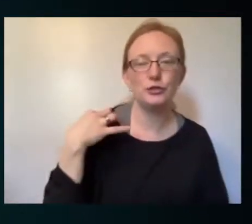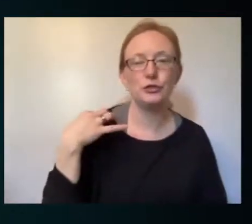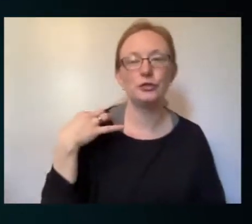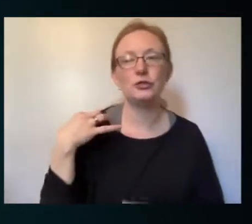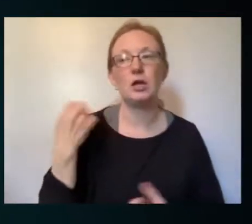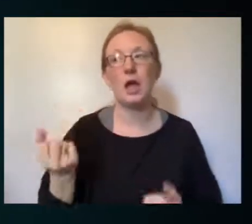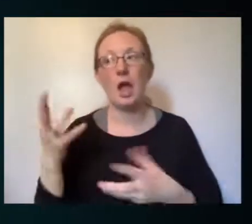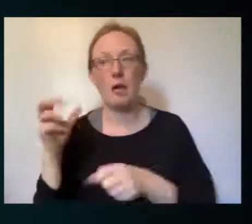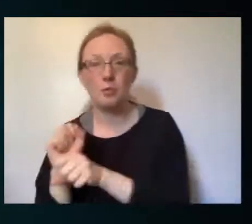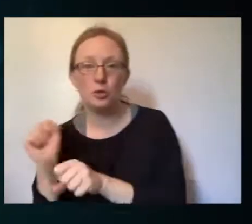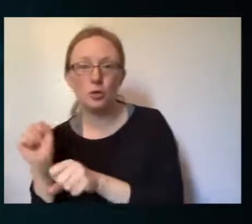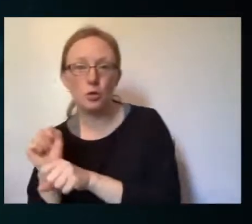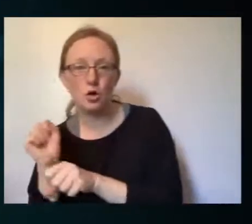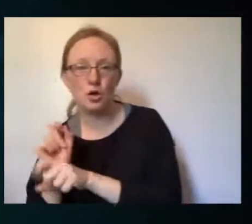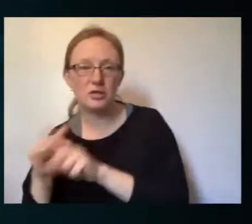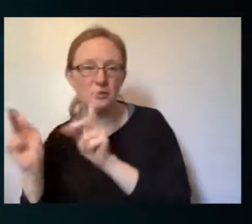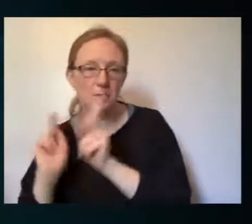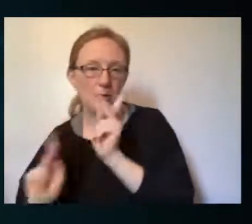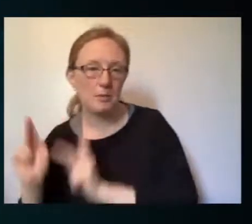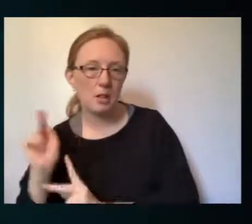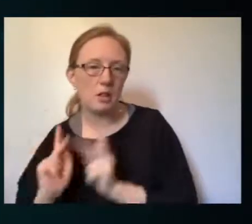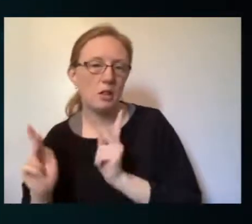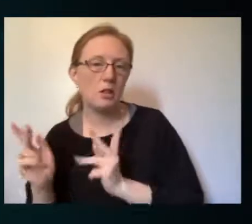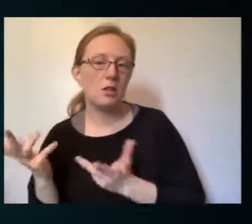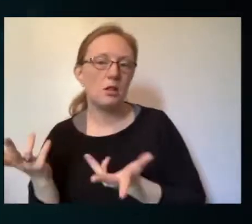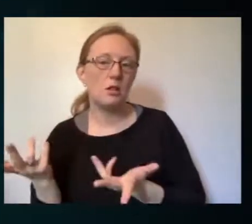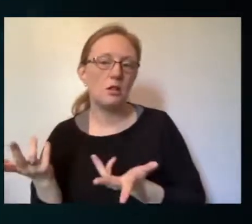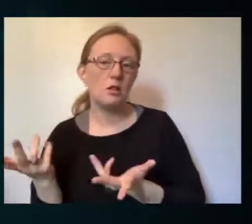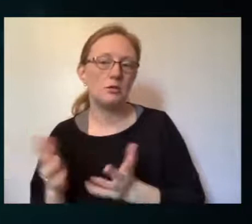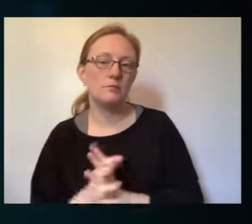labor from different people.